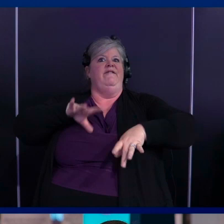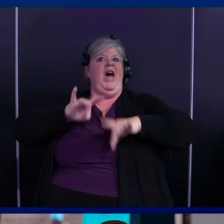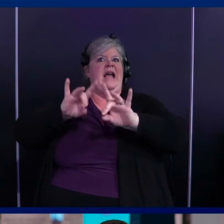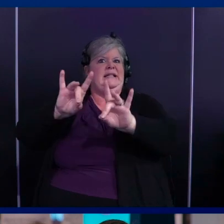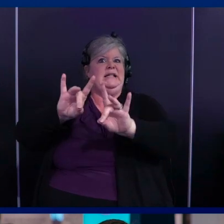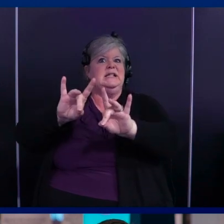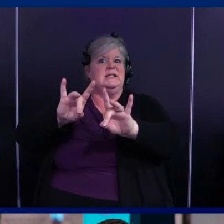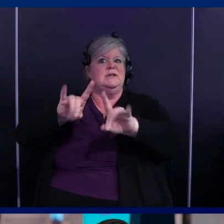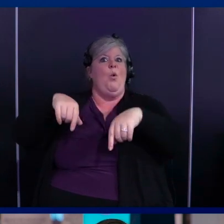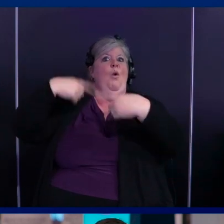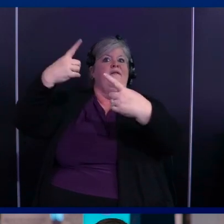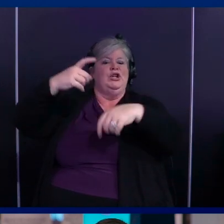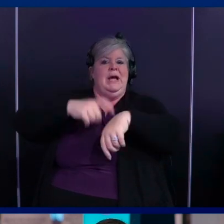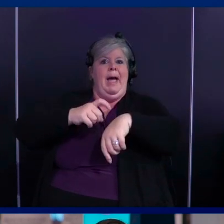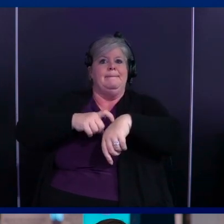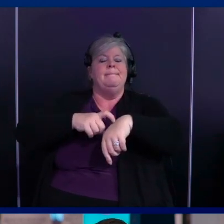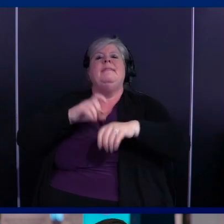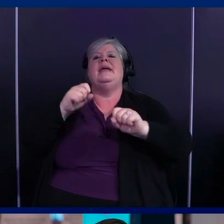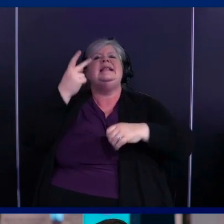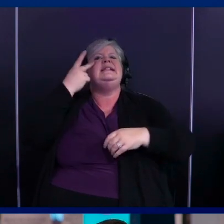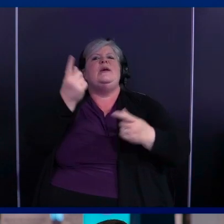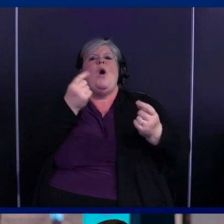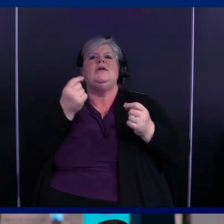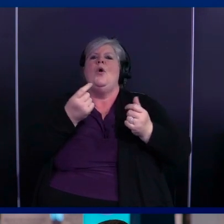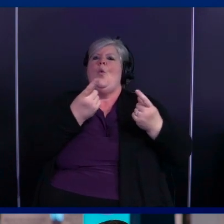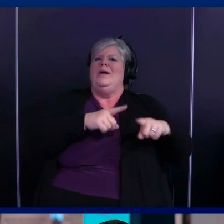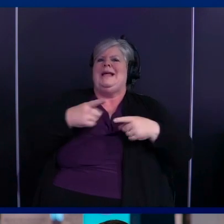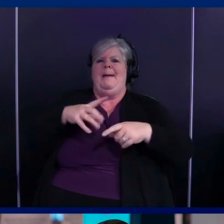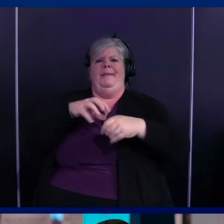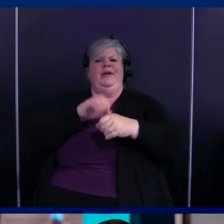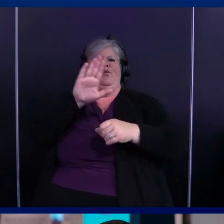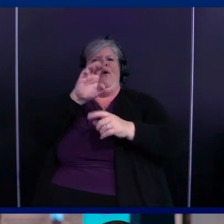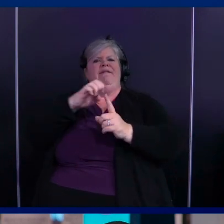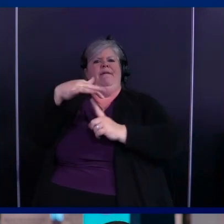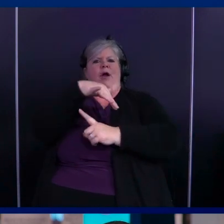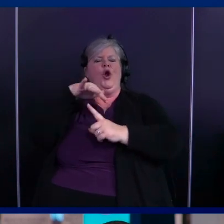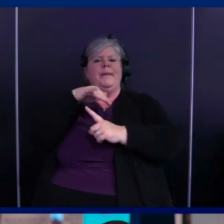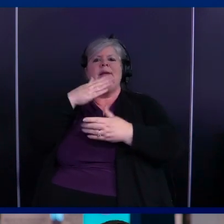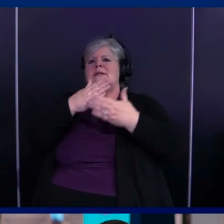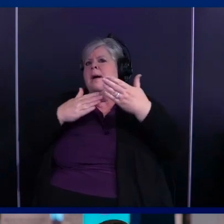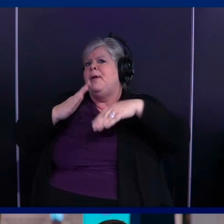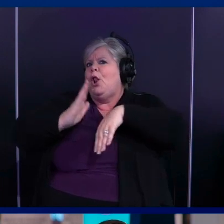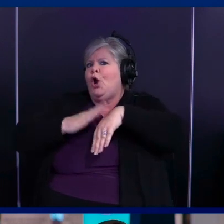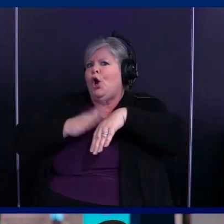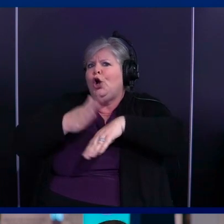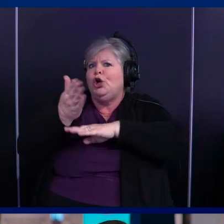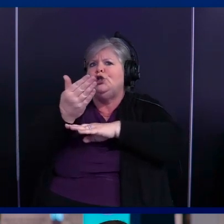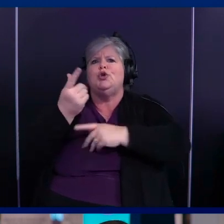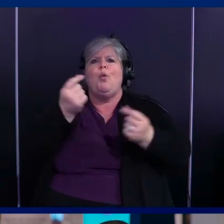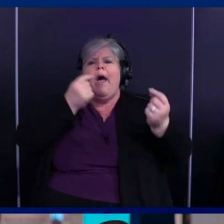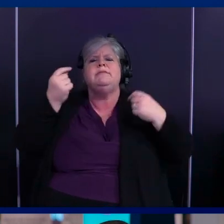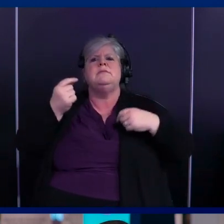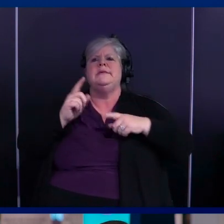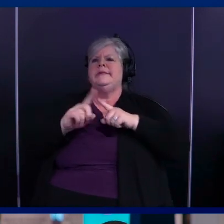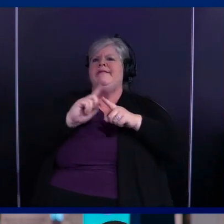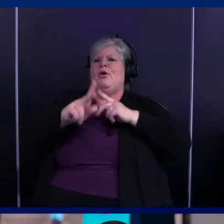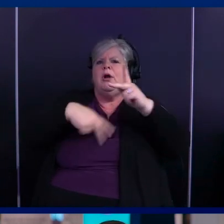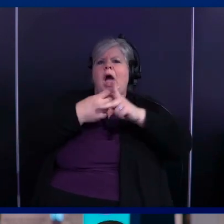see what's going on in your environment. What are some of the alerts? What are some of the findings that are